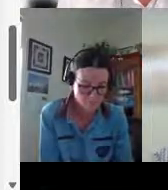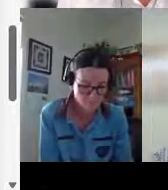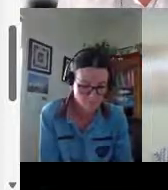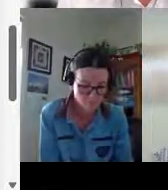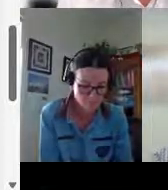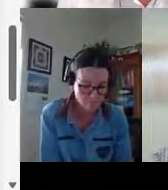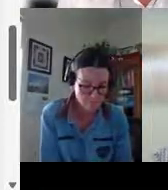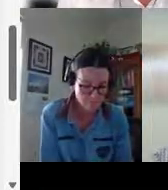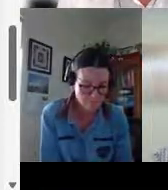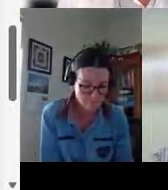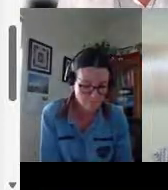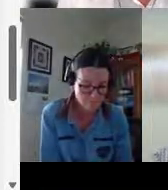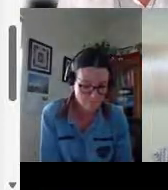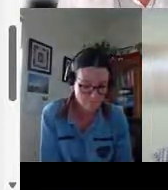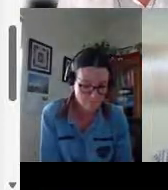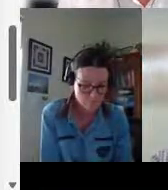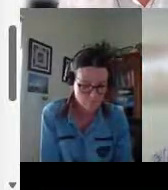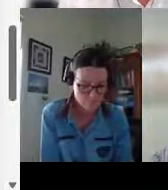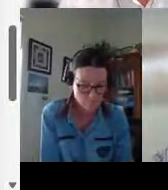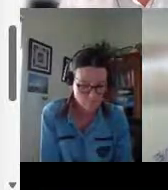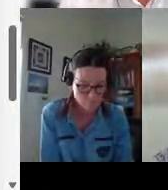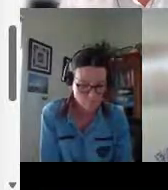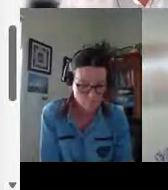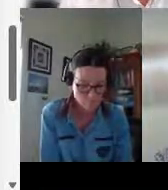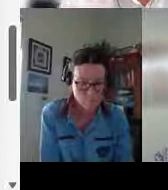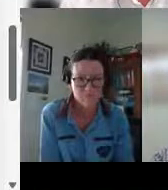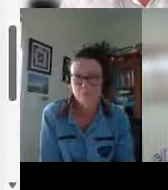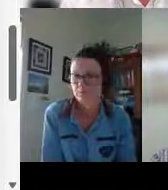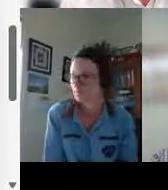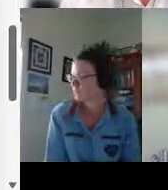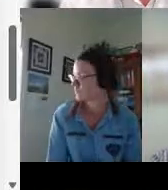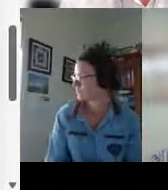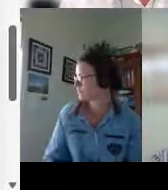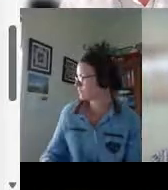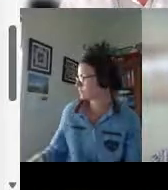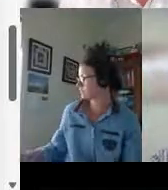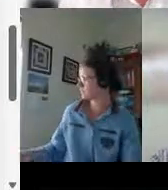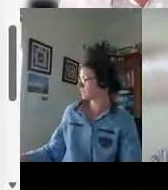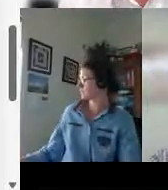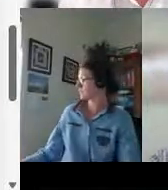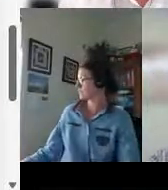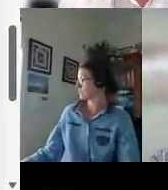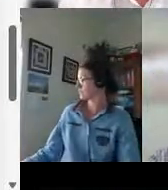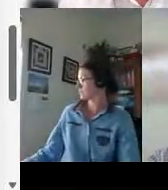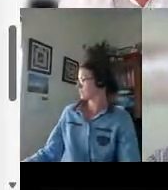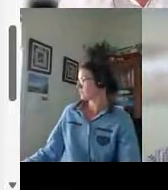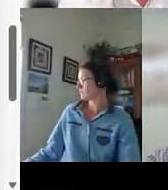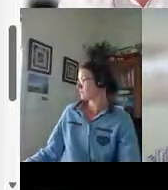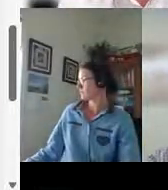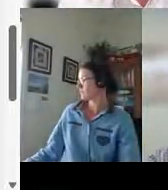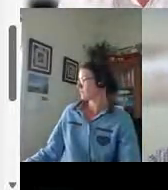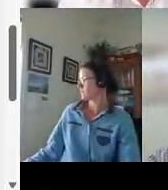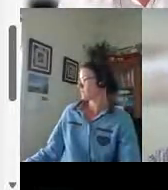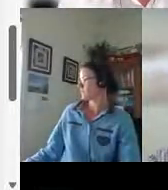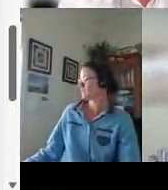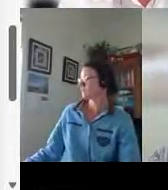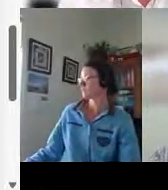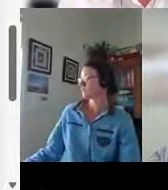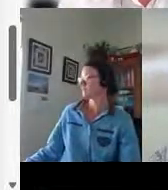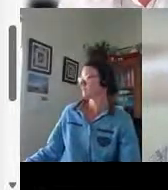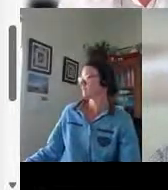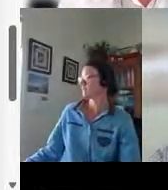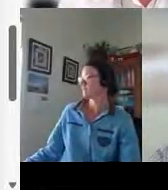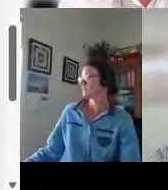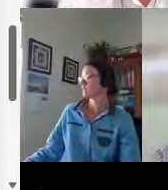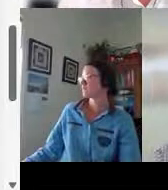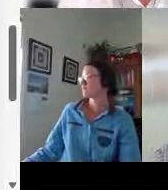financial, regulatory expertise to be able to be successful? And do they also have the capacity in terms of available staff